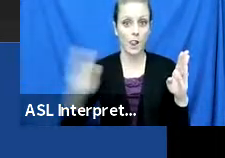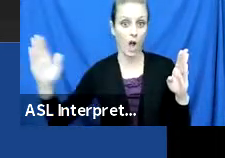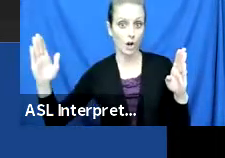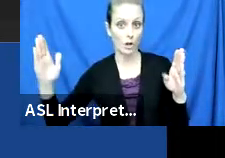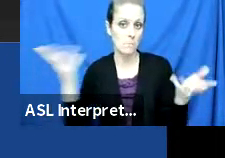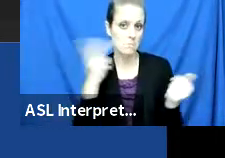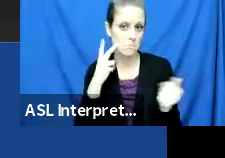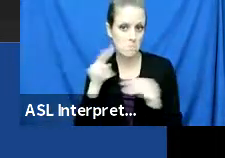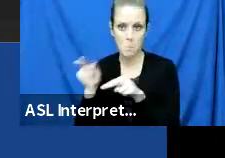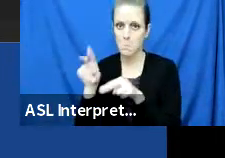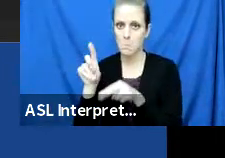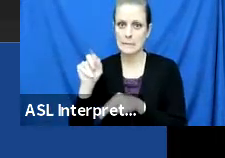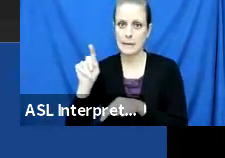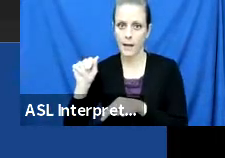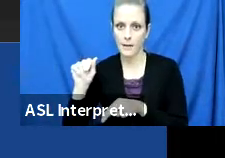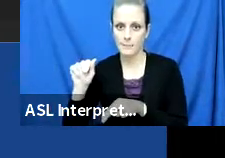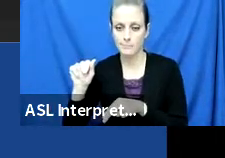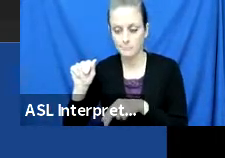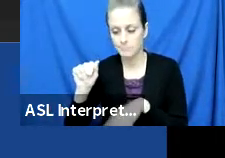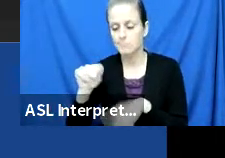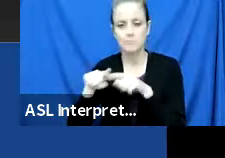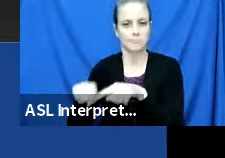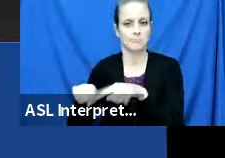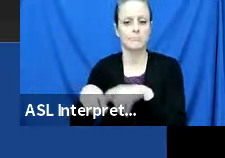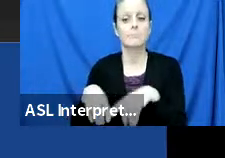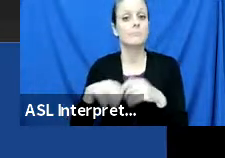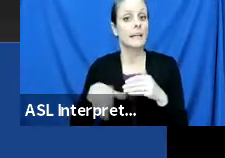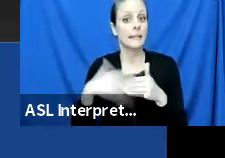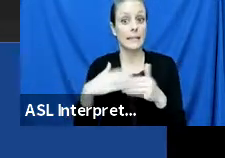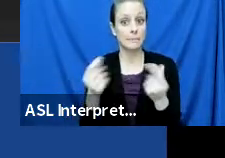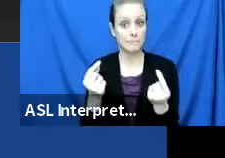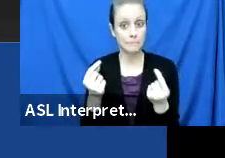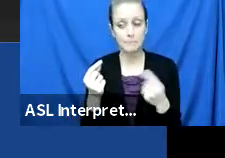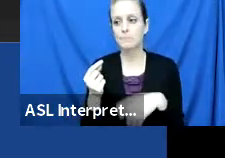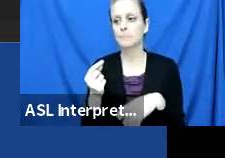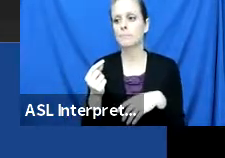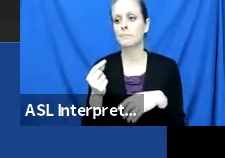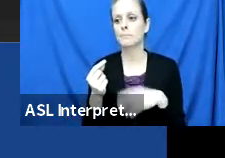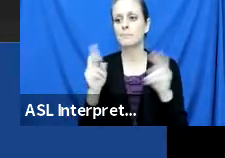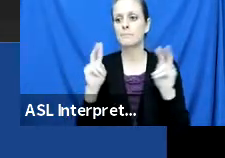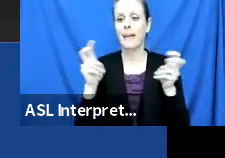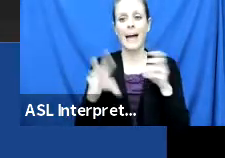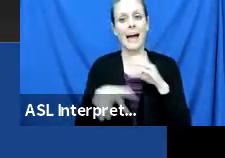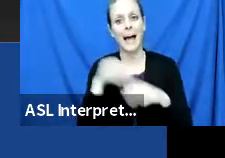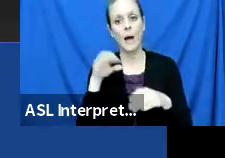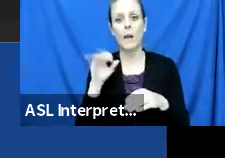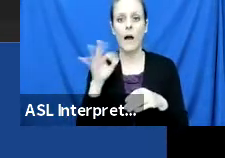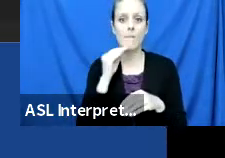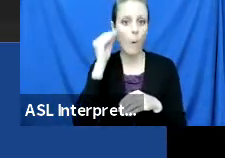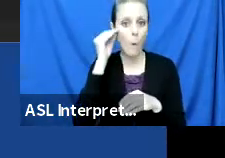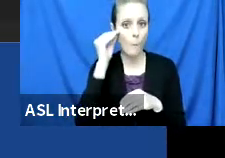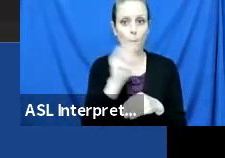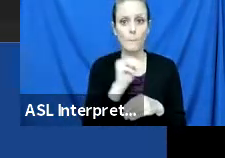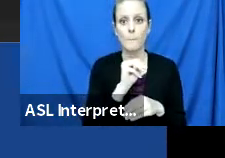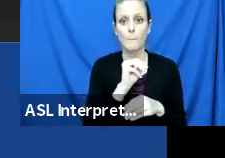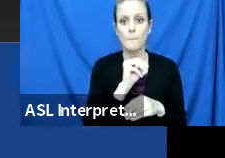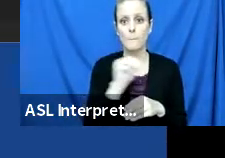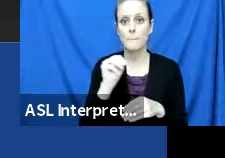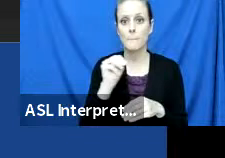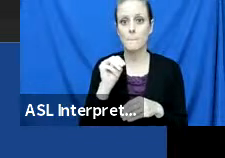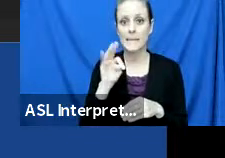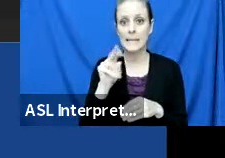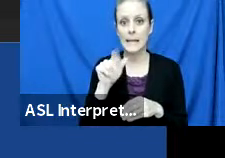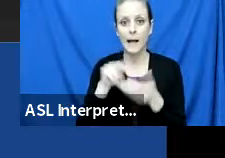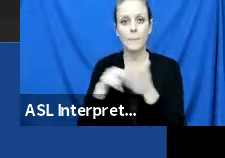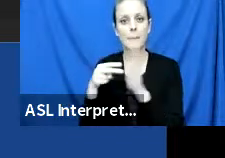So the next step is to do the out of home media, so billboards and radio. And